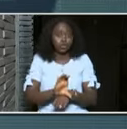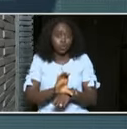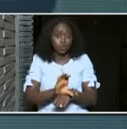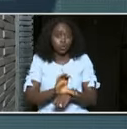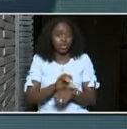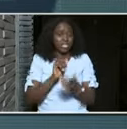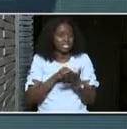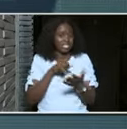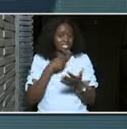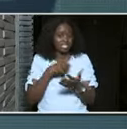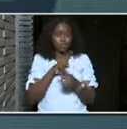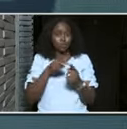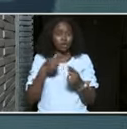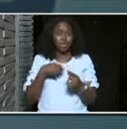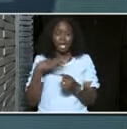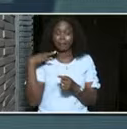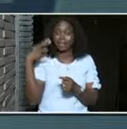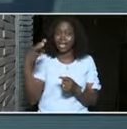when we are applying